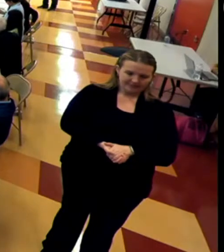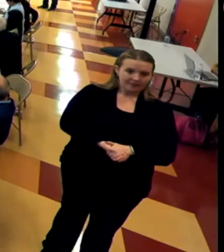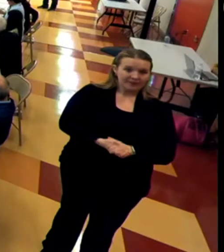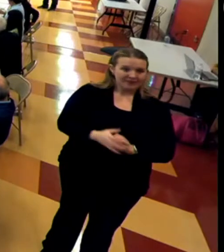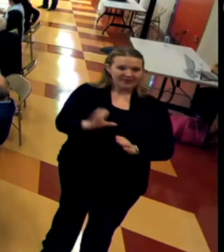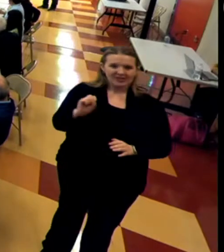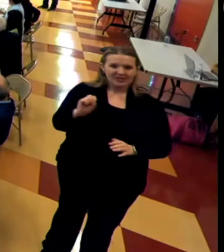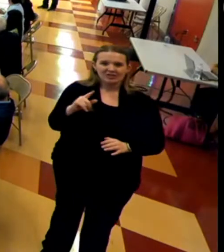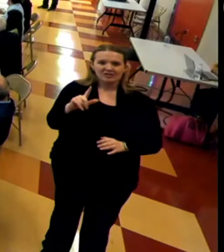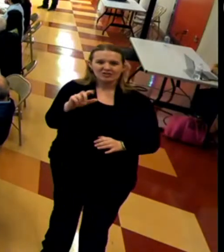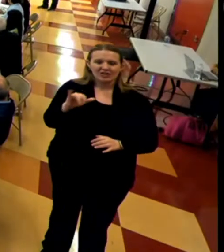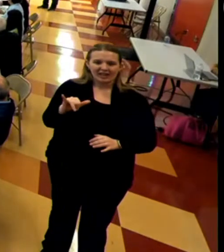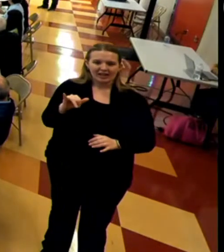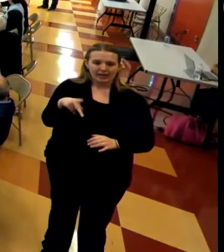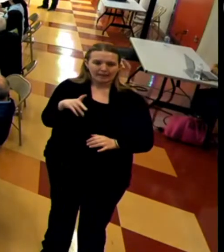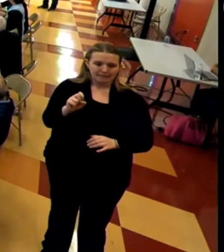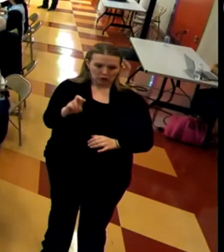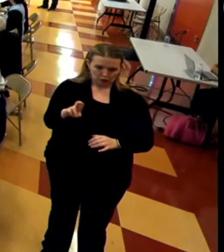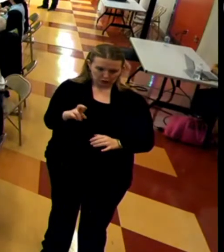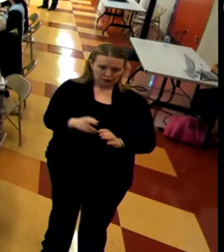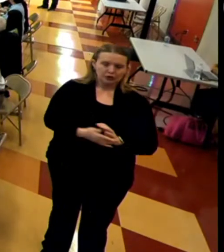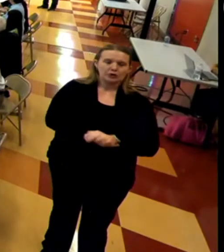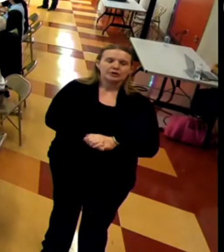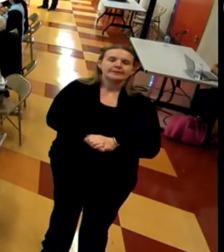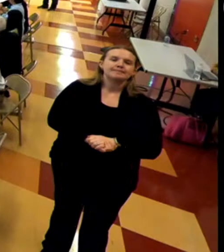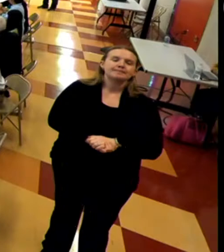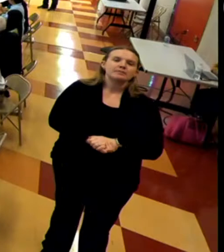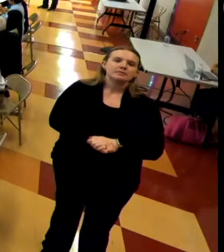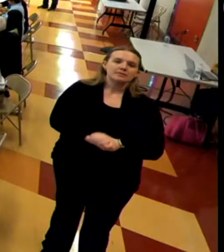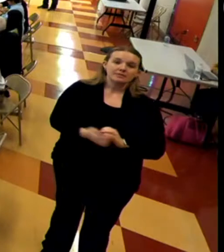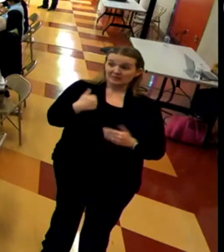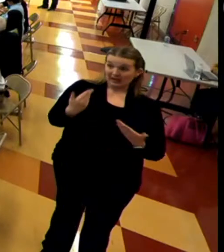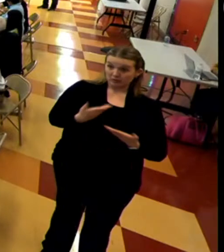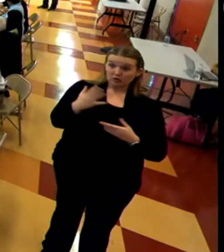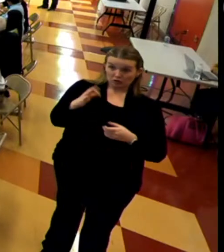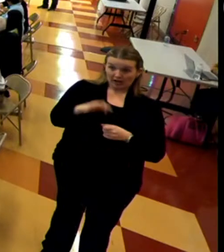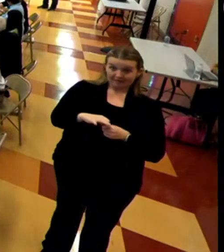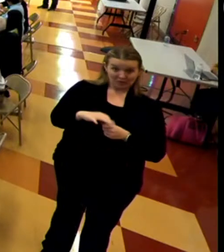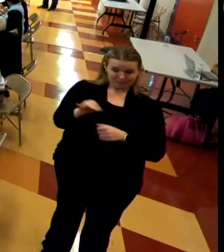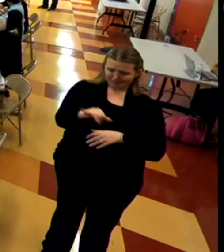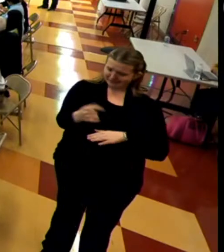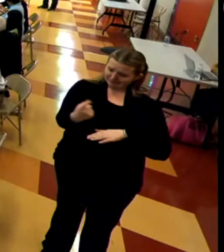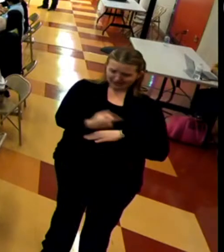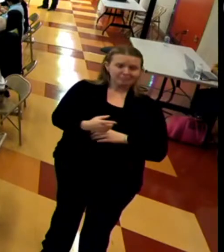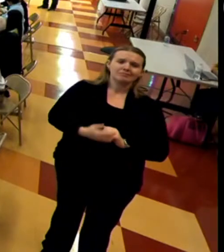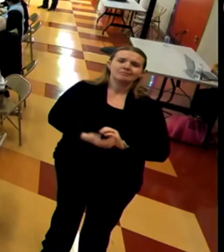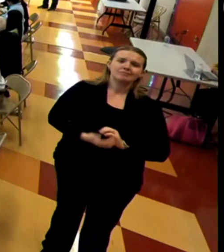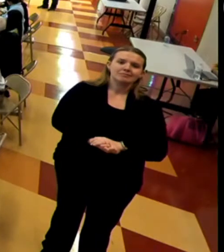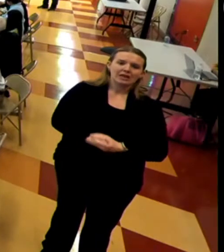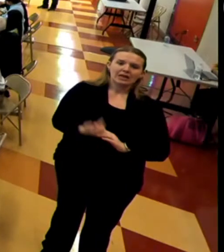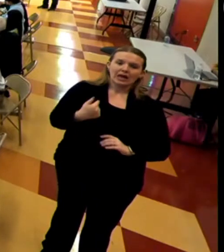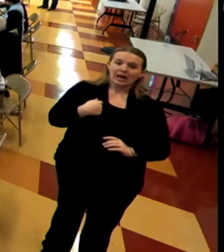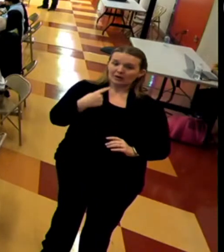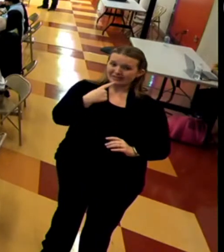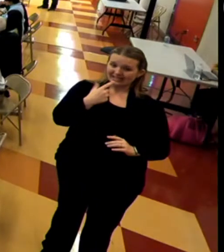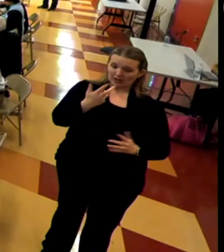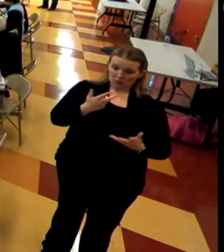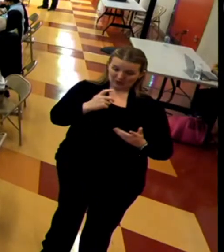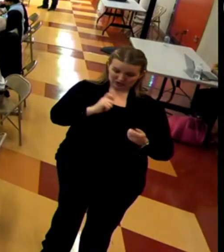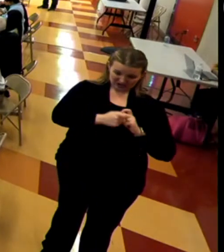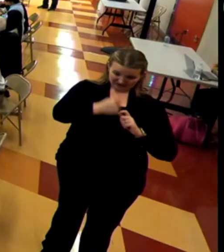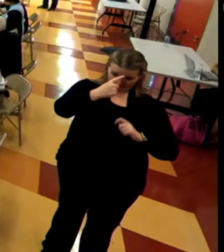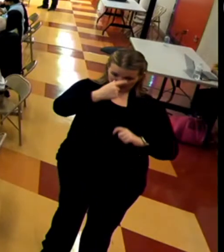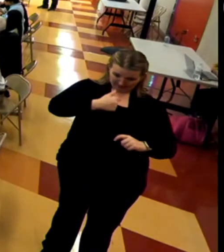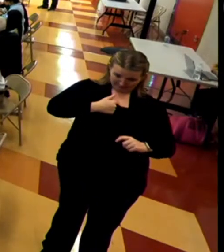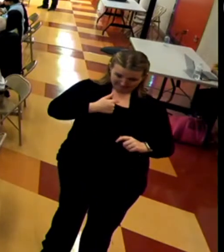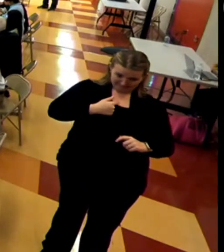Shelley Potter. So I was here, I voted that day too. I would say what's changed for me is